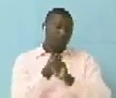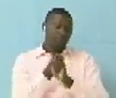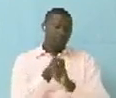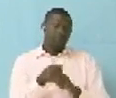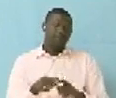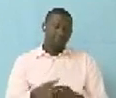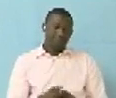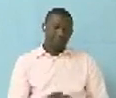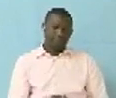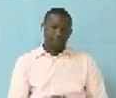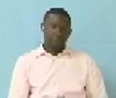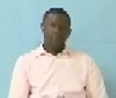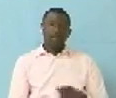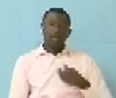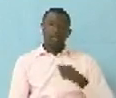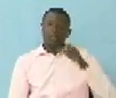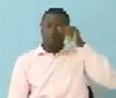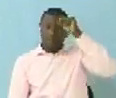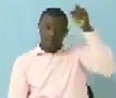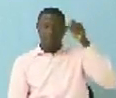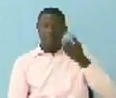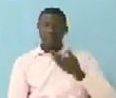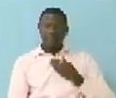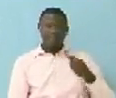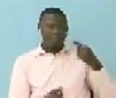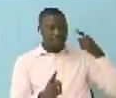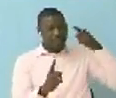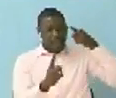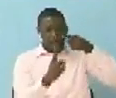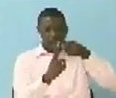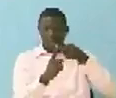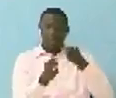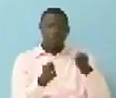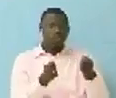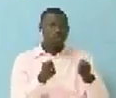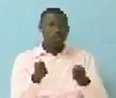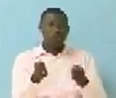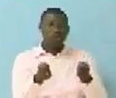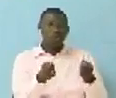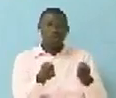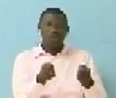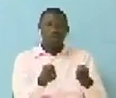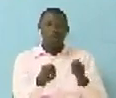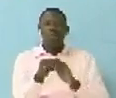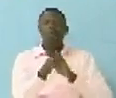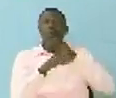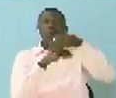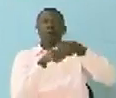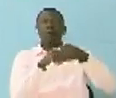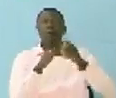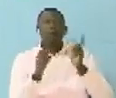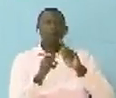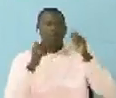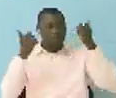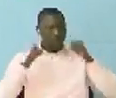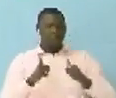And in fact, the president had direct control over what was happening at